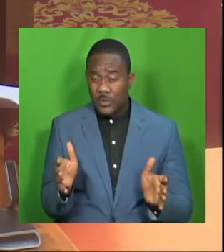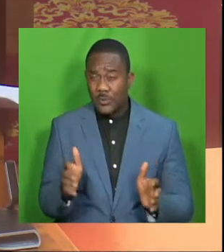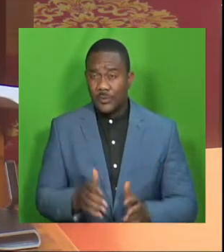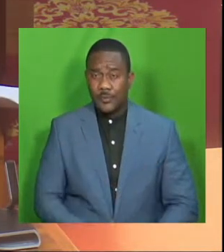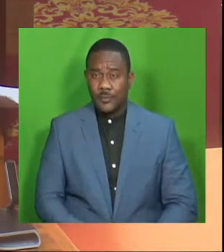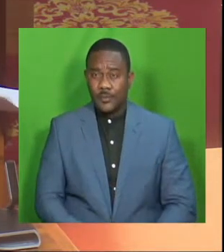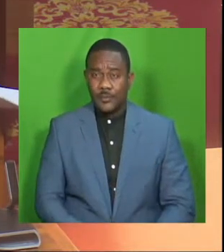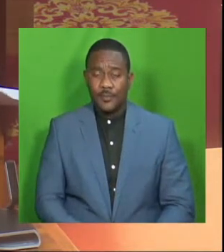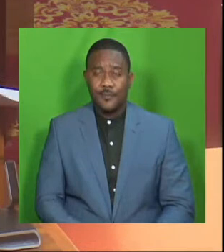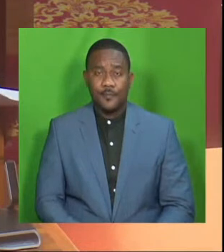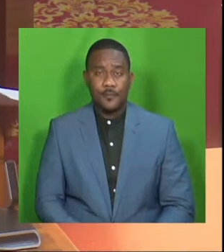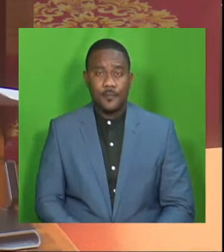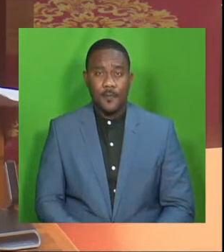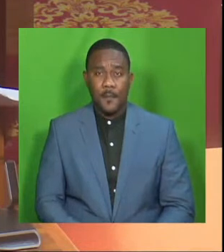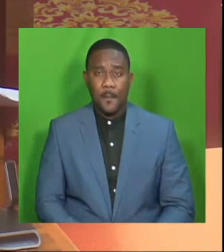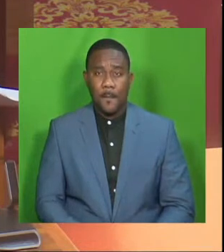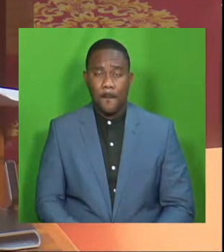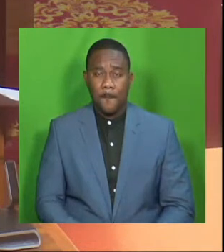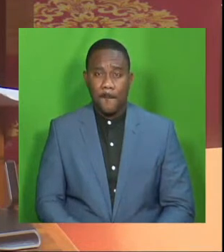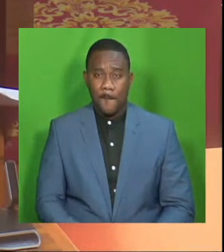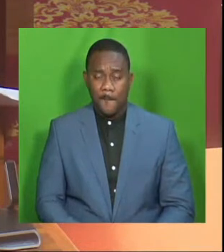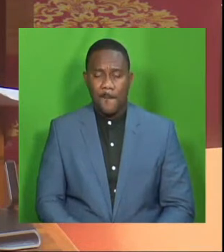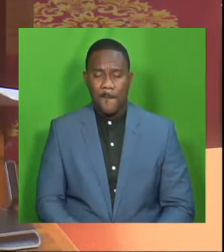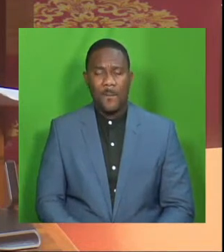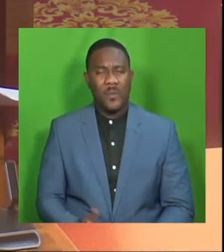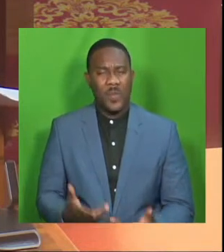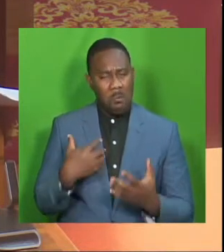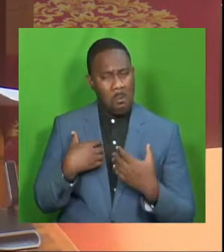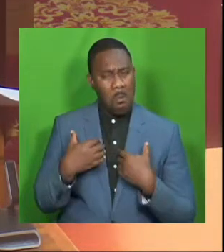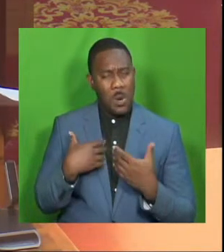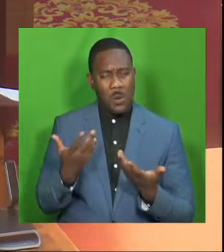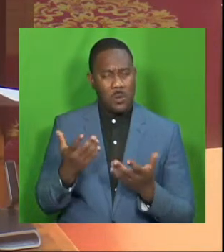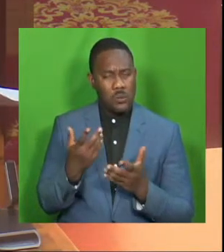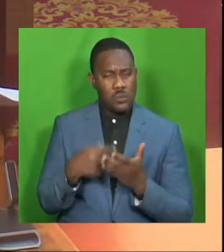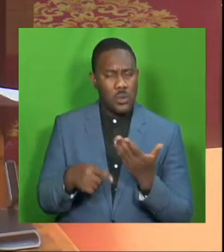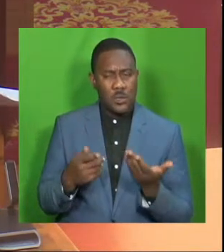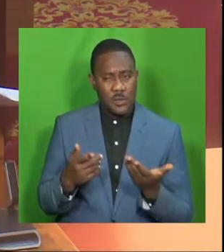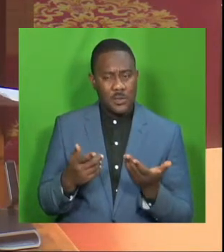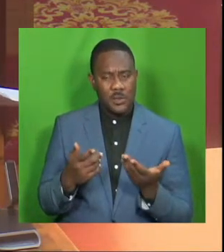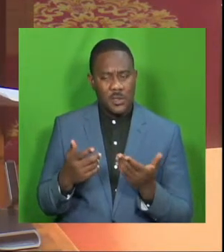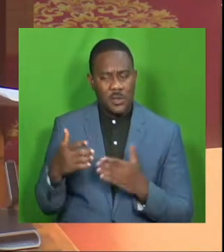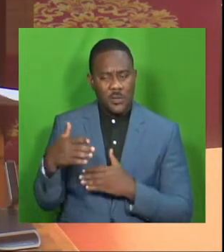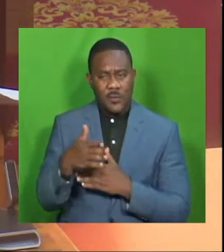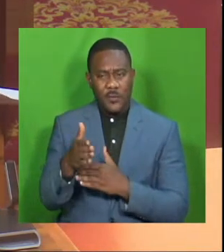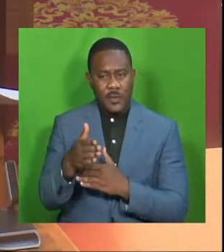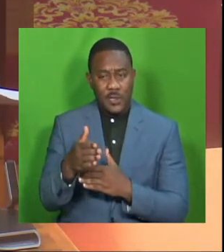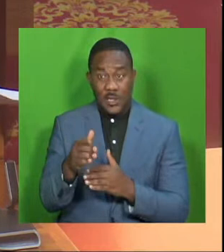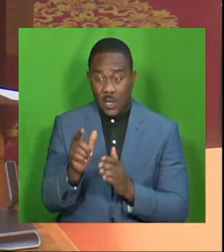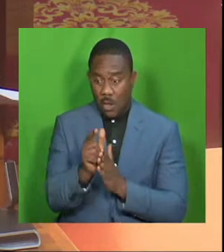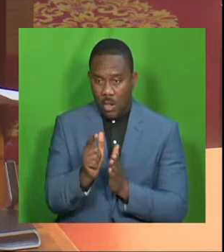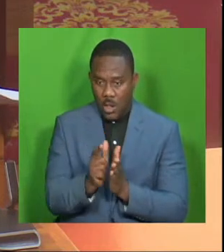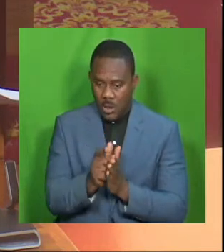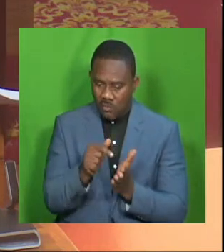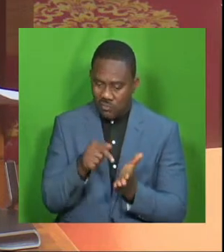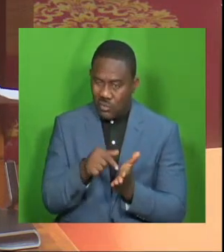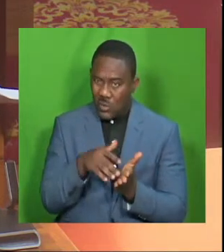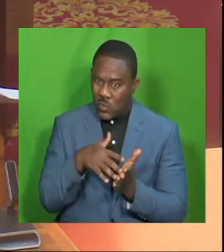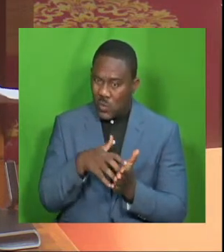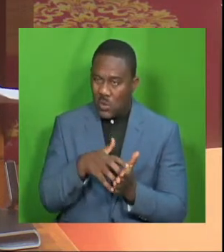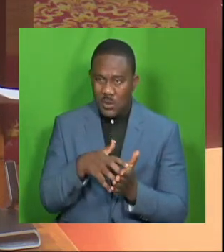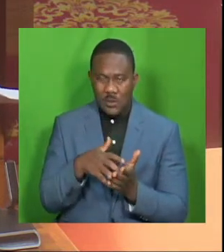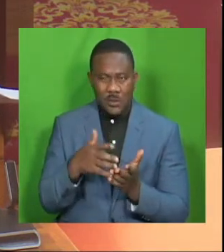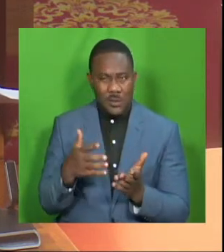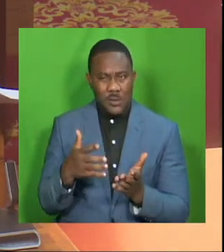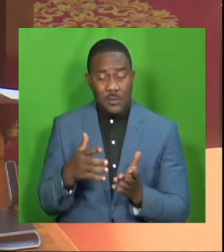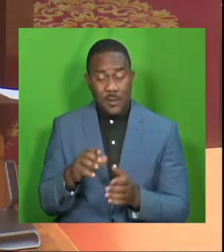The issues raised included the weaknesses in the fisheries law, outdated